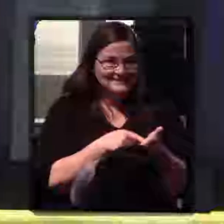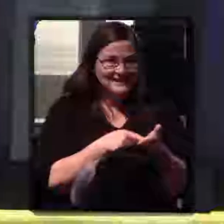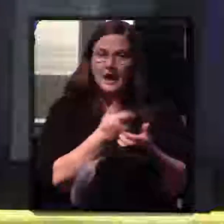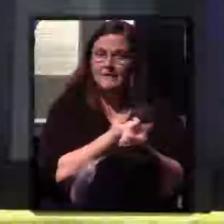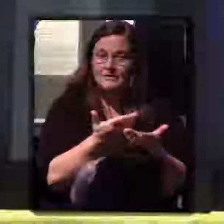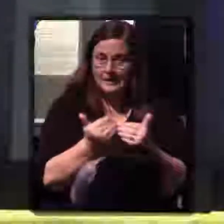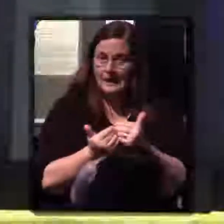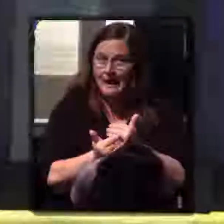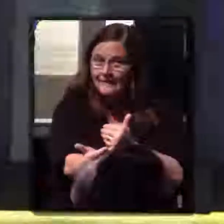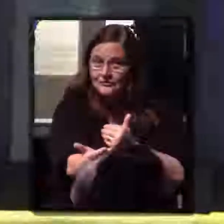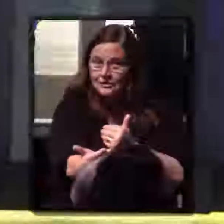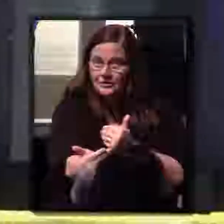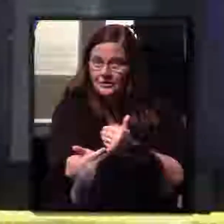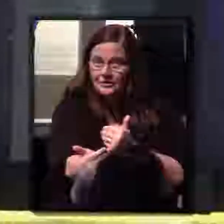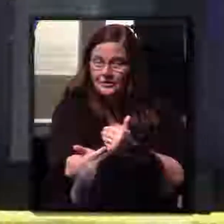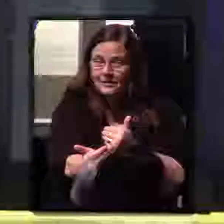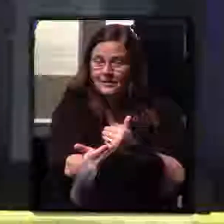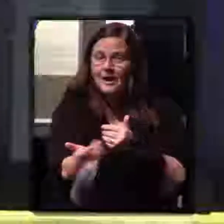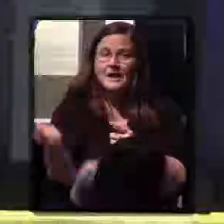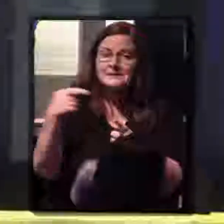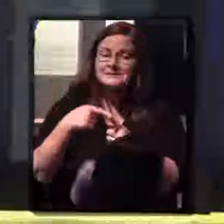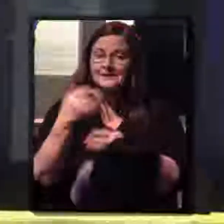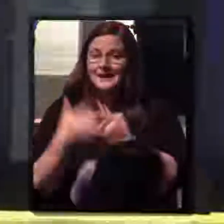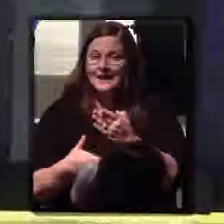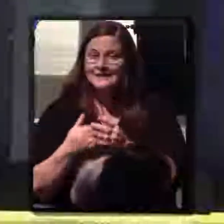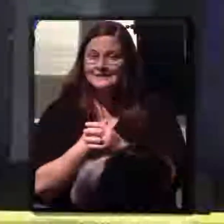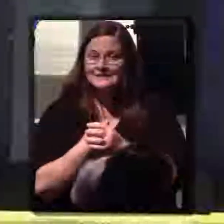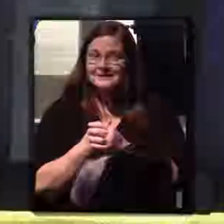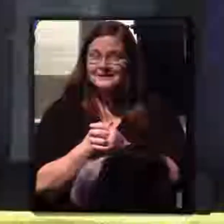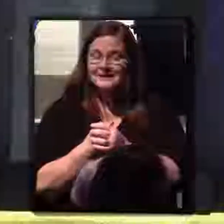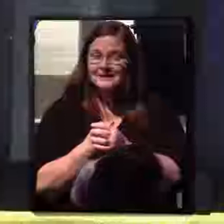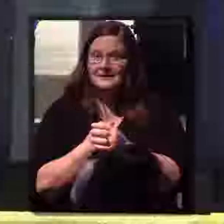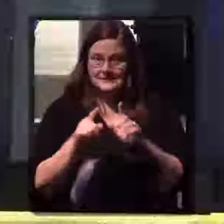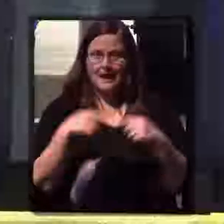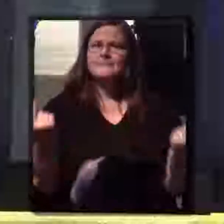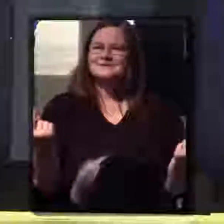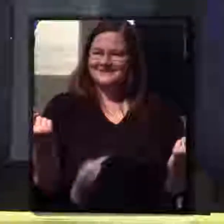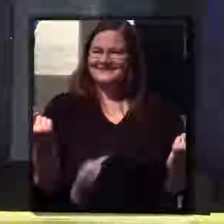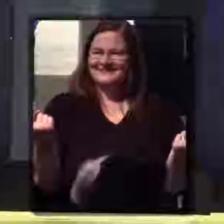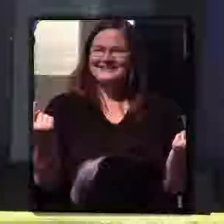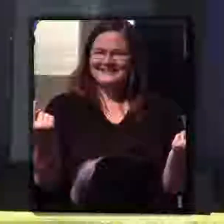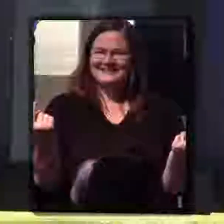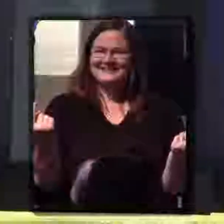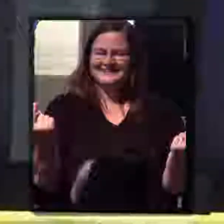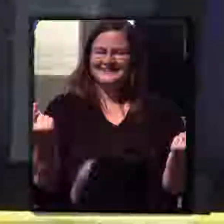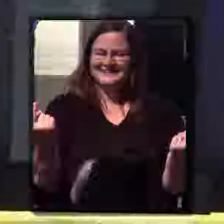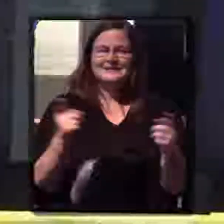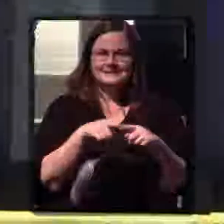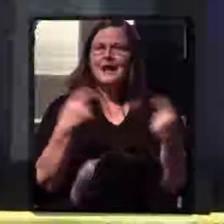he starts out this way, because everything that comes next until the very end of the